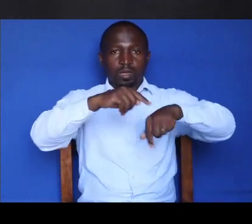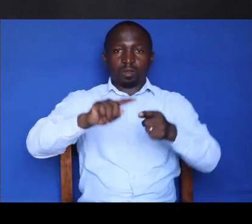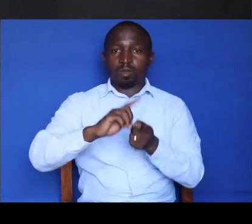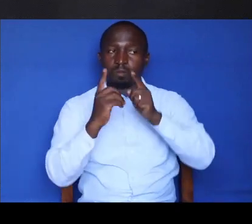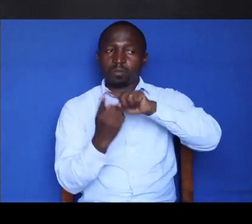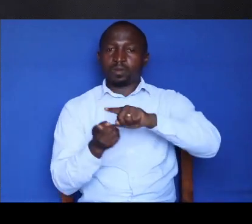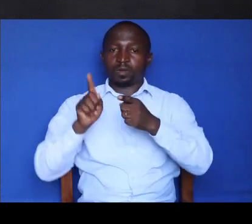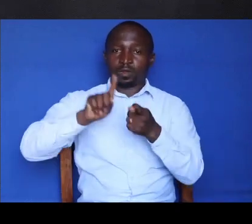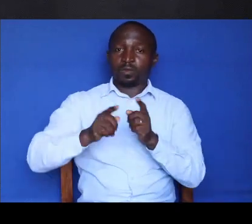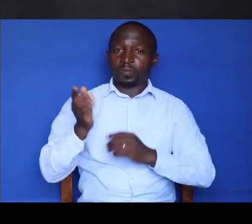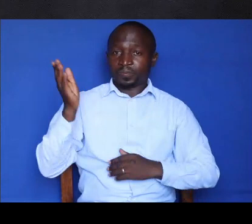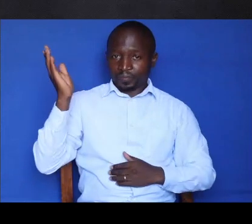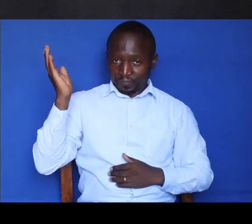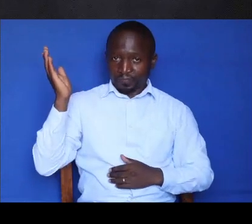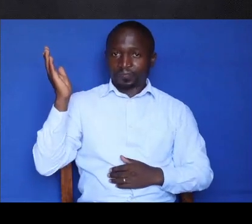rejuvenation,